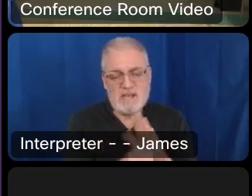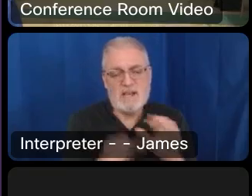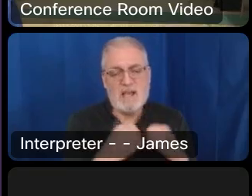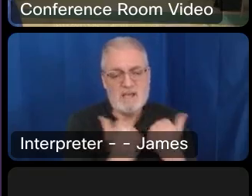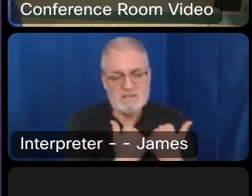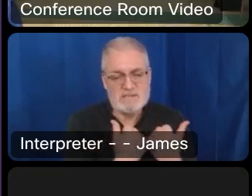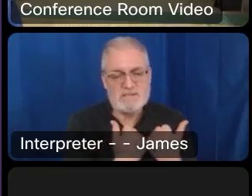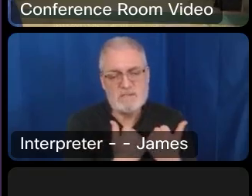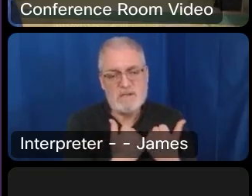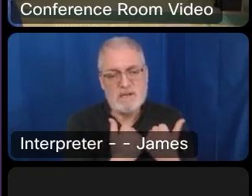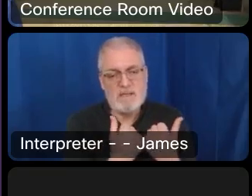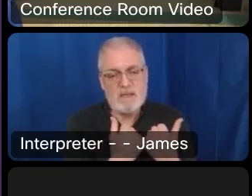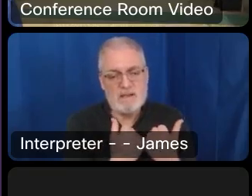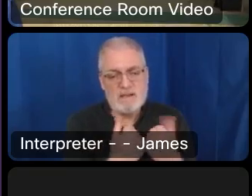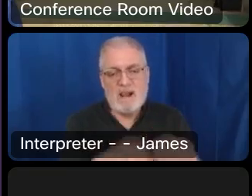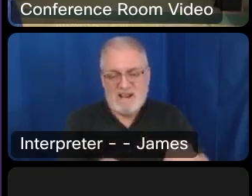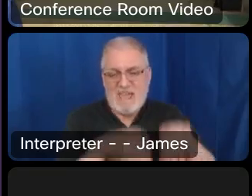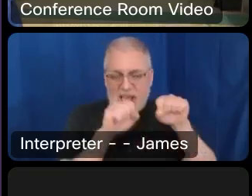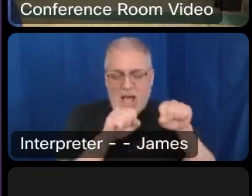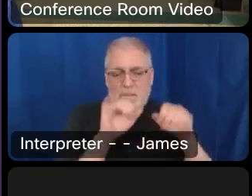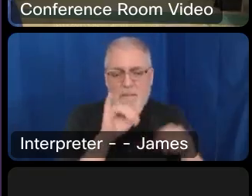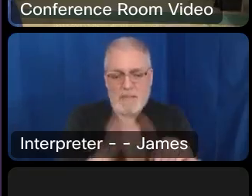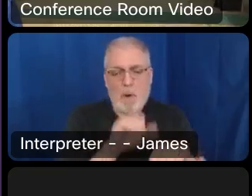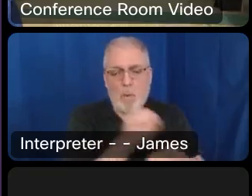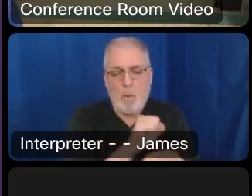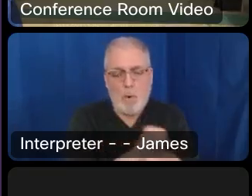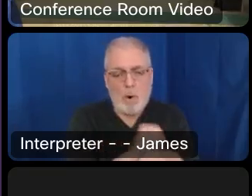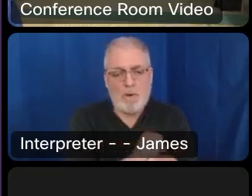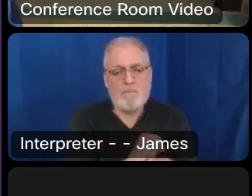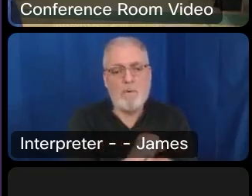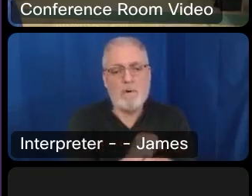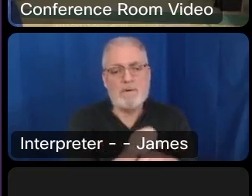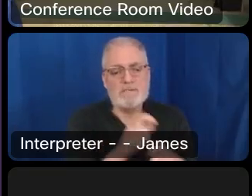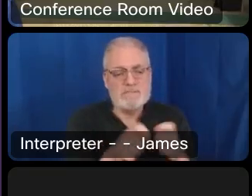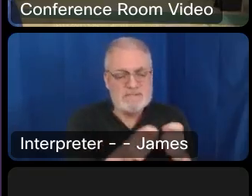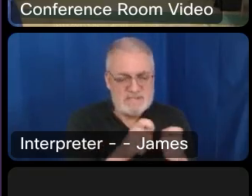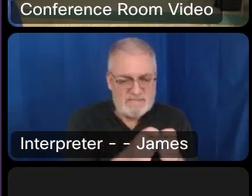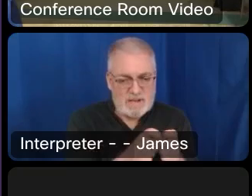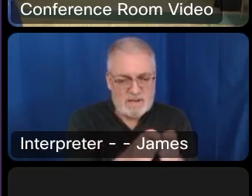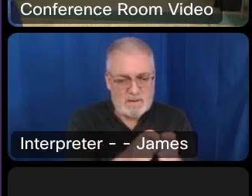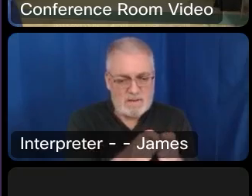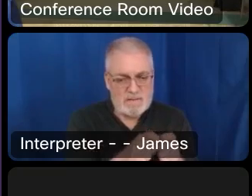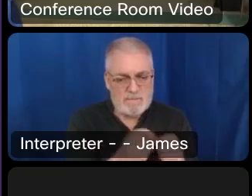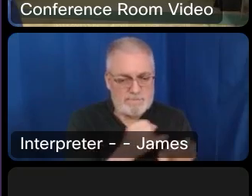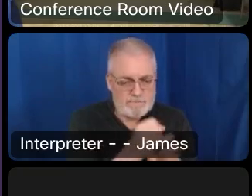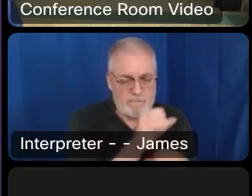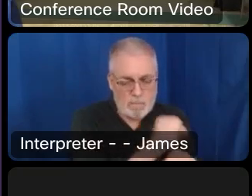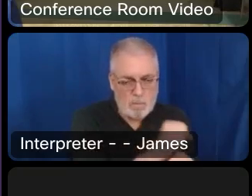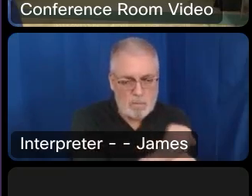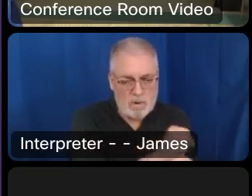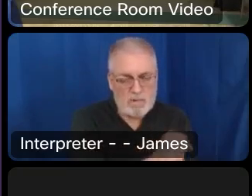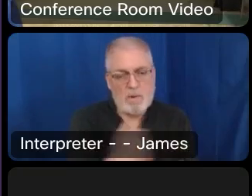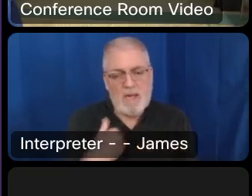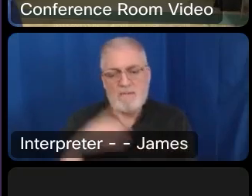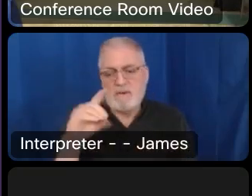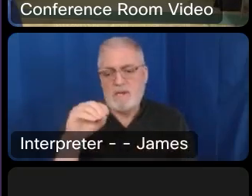industries with generally state services. You've got the Department of Labor that we could ask to come here and tell us